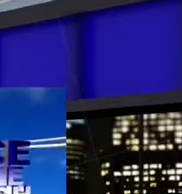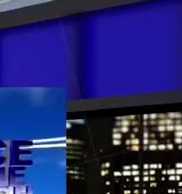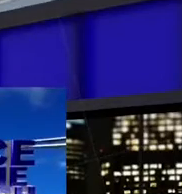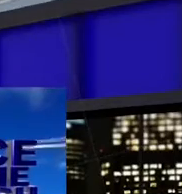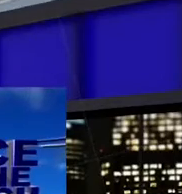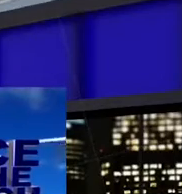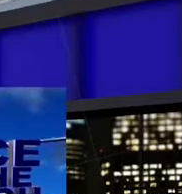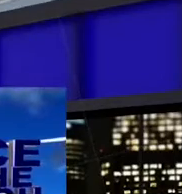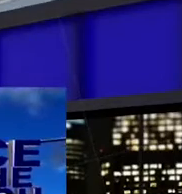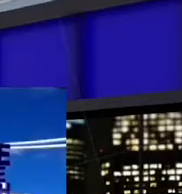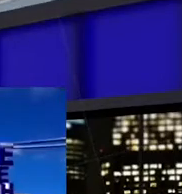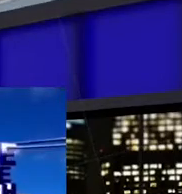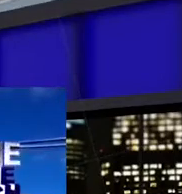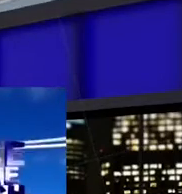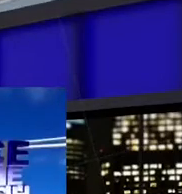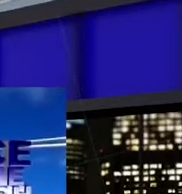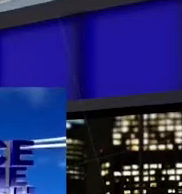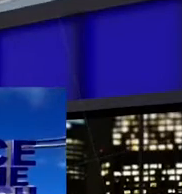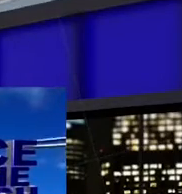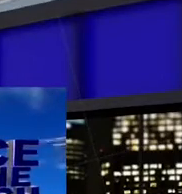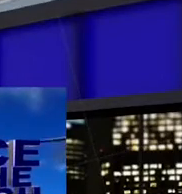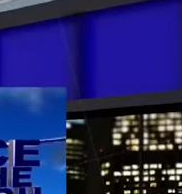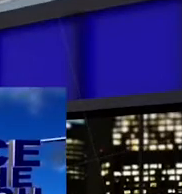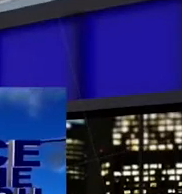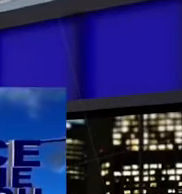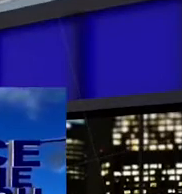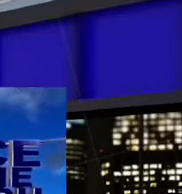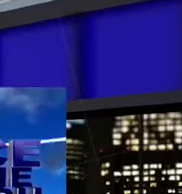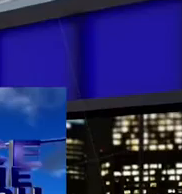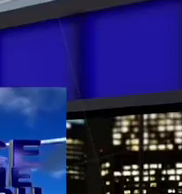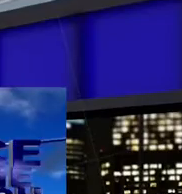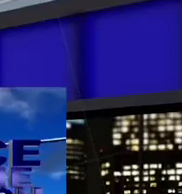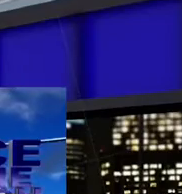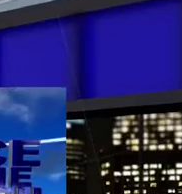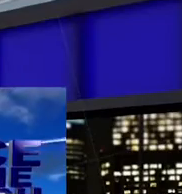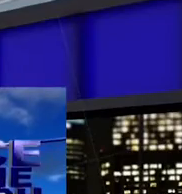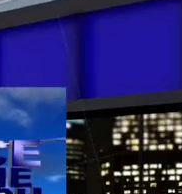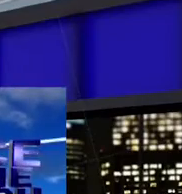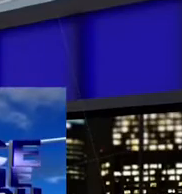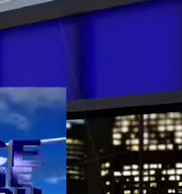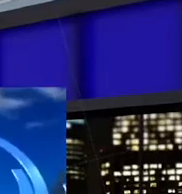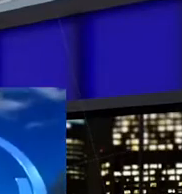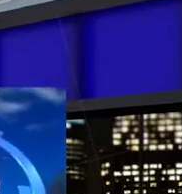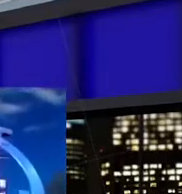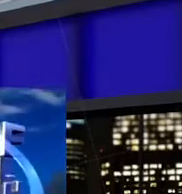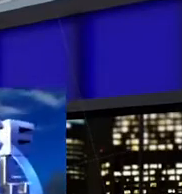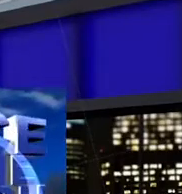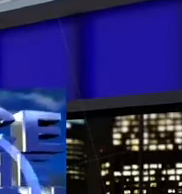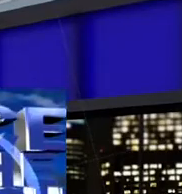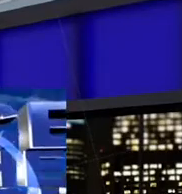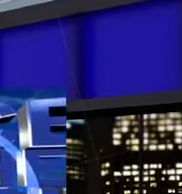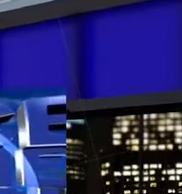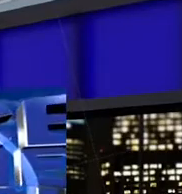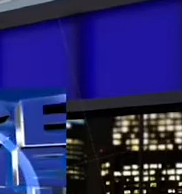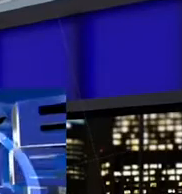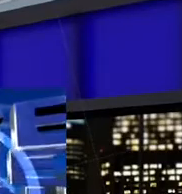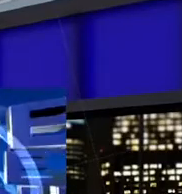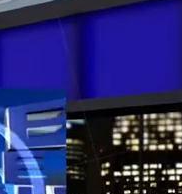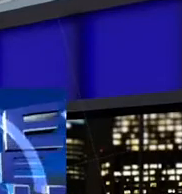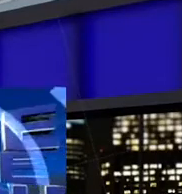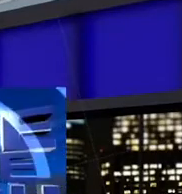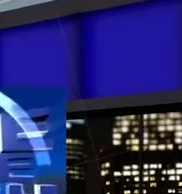her. Now, the Church of Christ, you do me dear, say, Voice of the Church programming. Why do you dear, cause we are seeing home? The